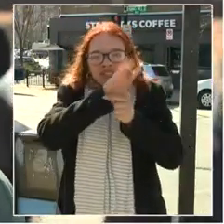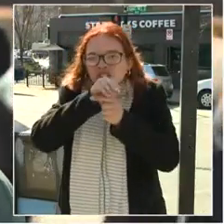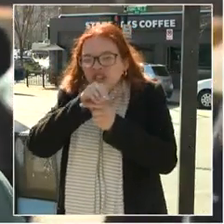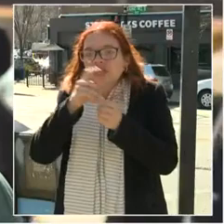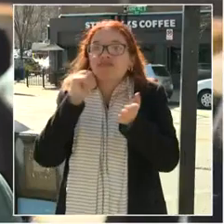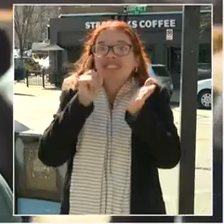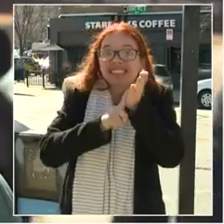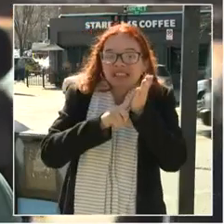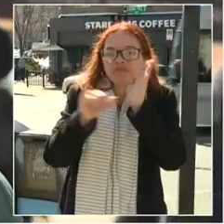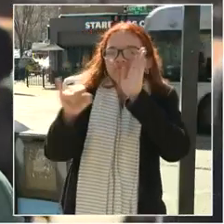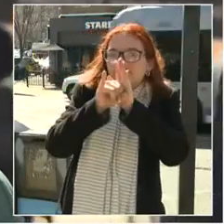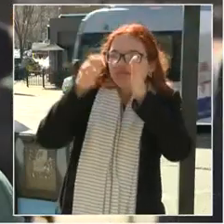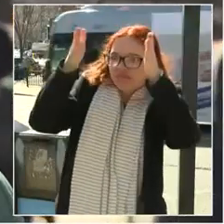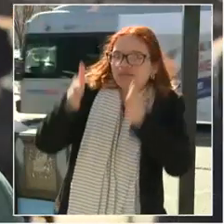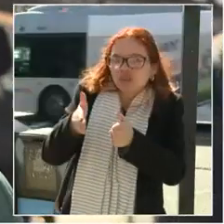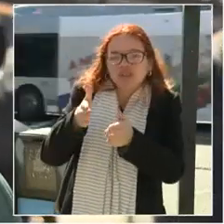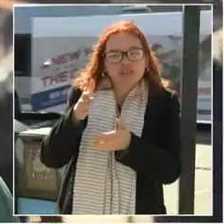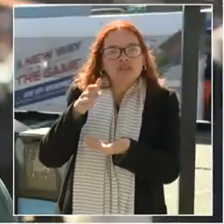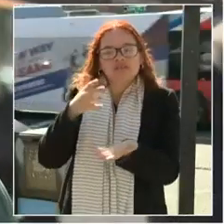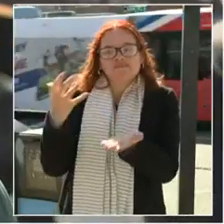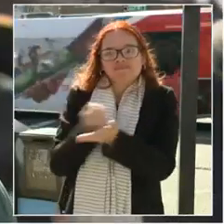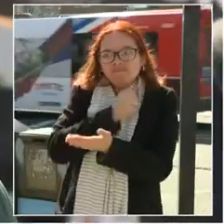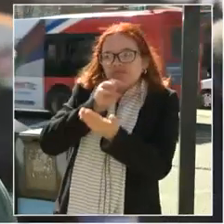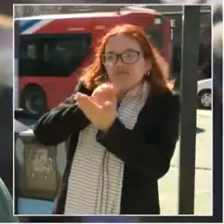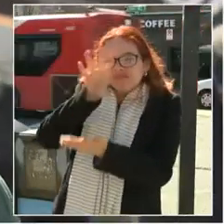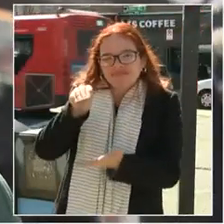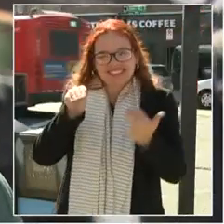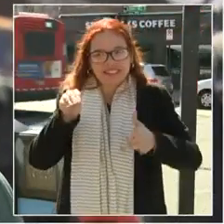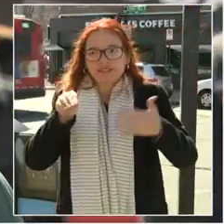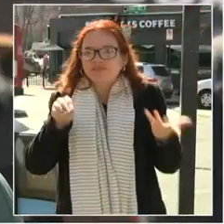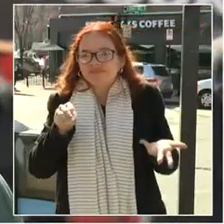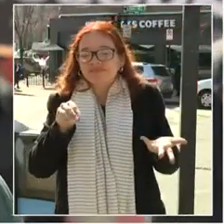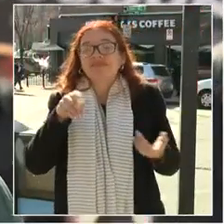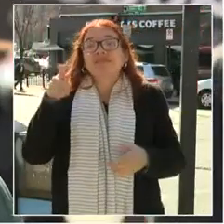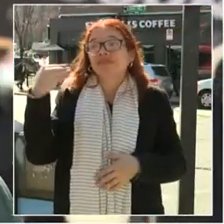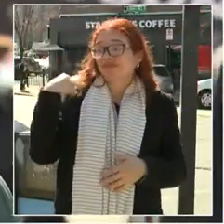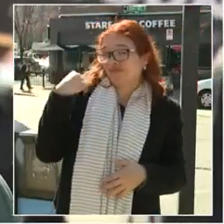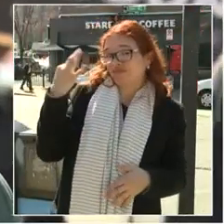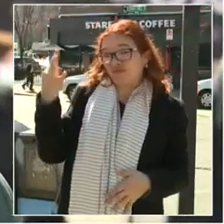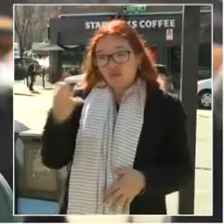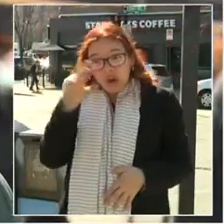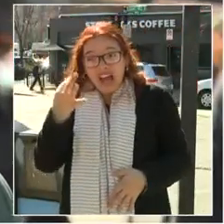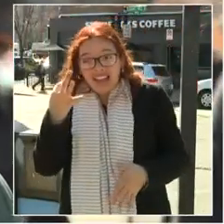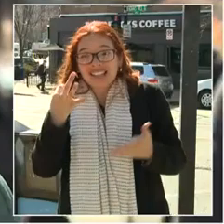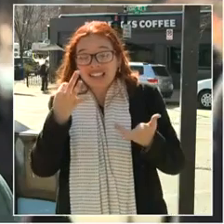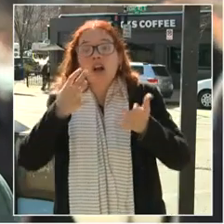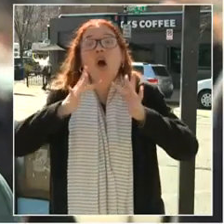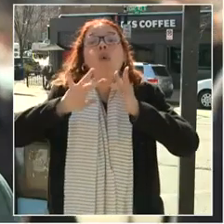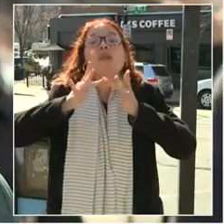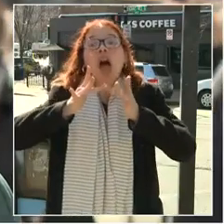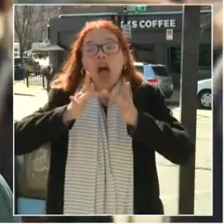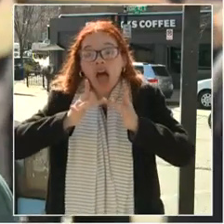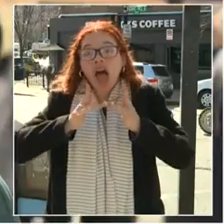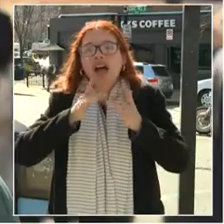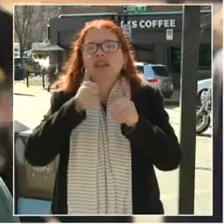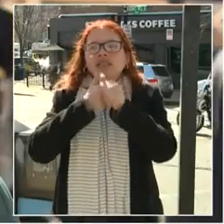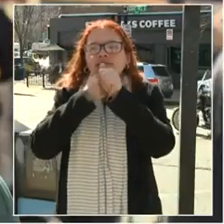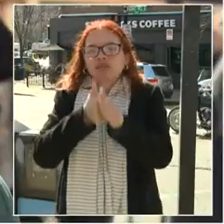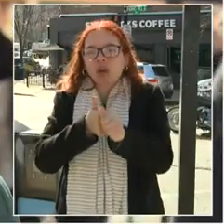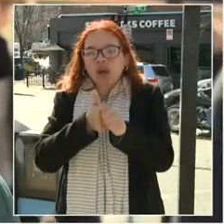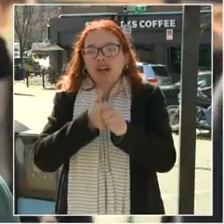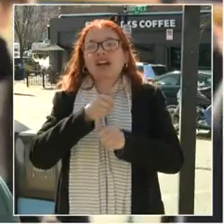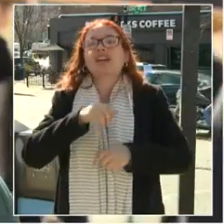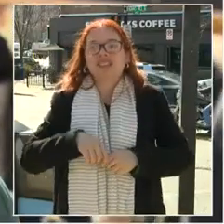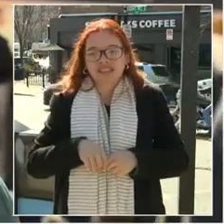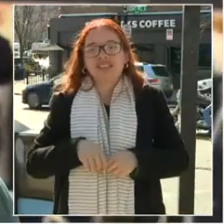person. And just Friday, I went online to follow this case in